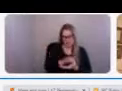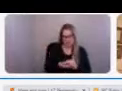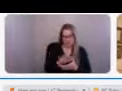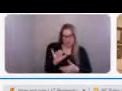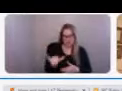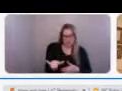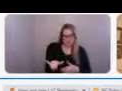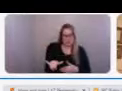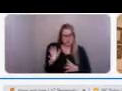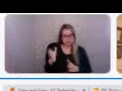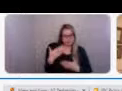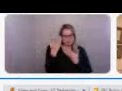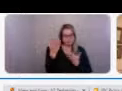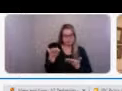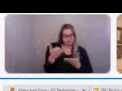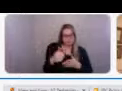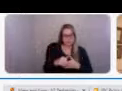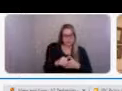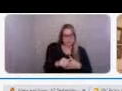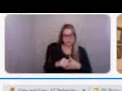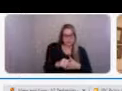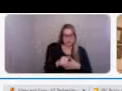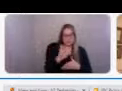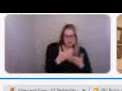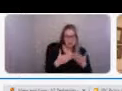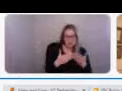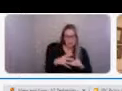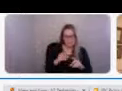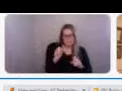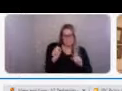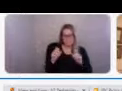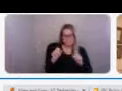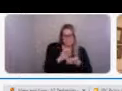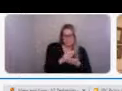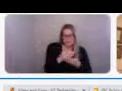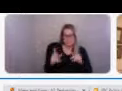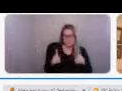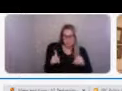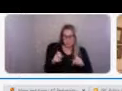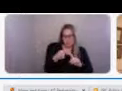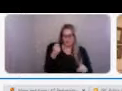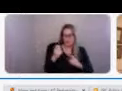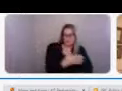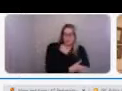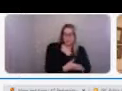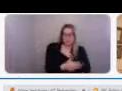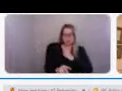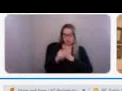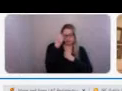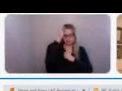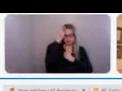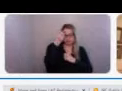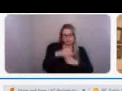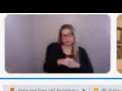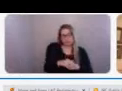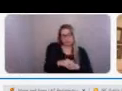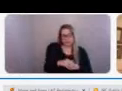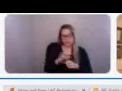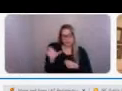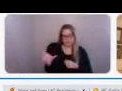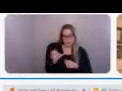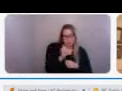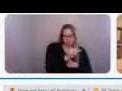a recommendation that you go take some of the population from the counties to the north of us and put us in